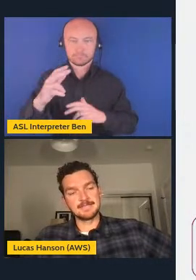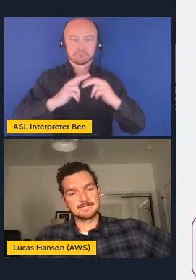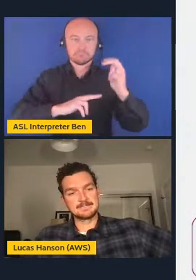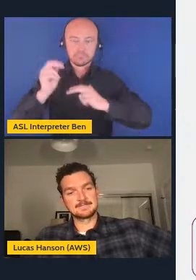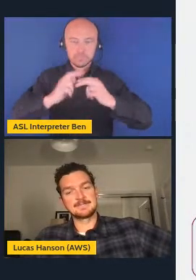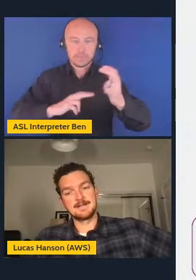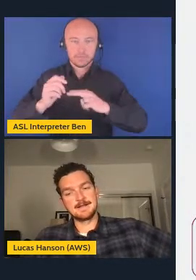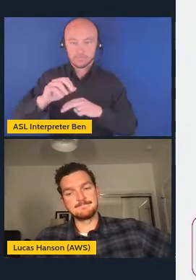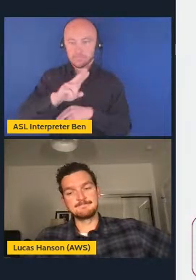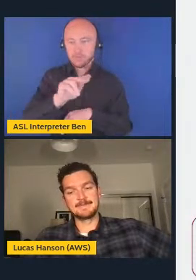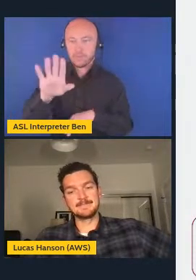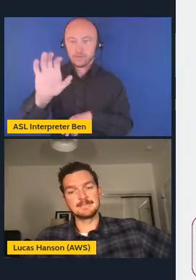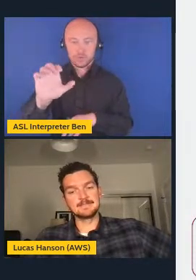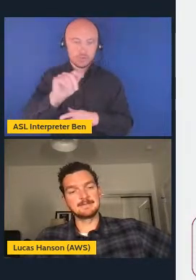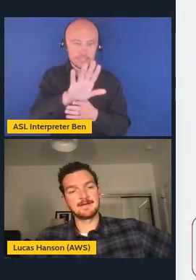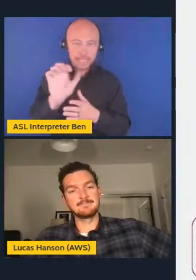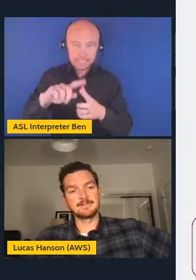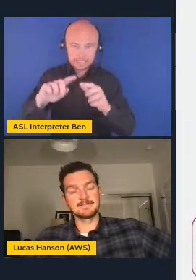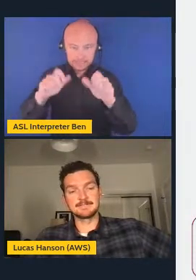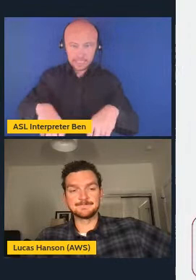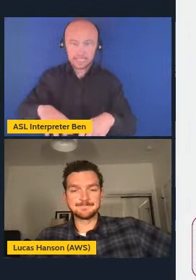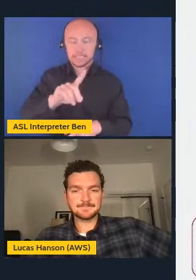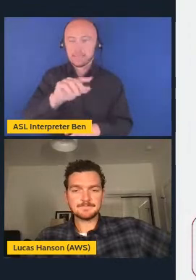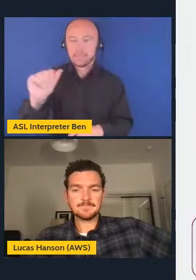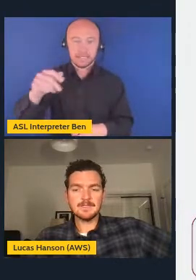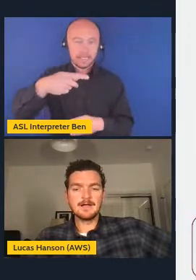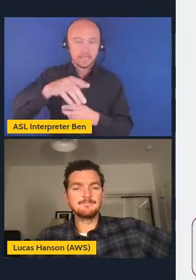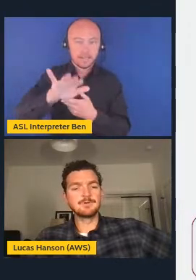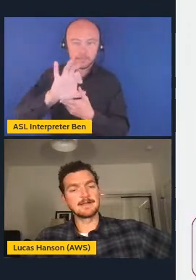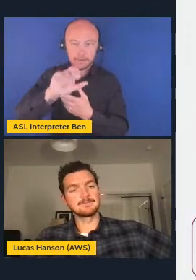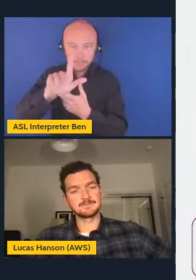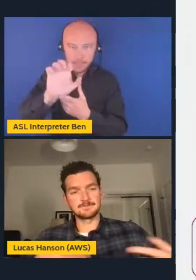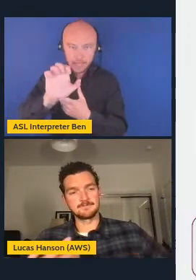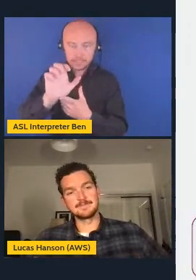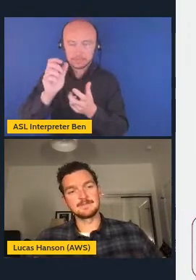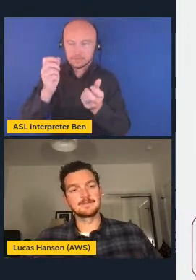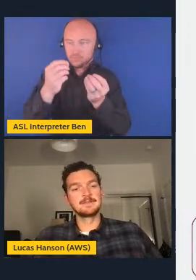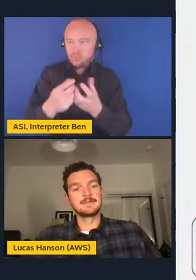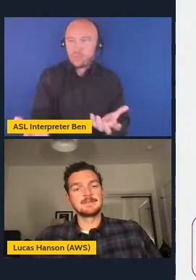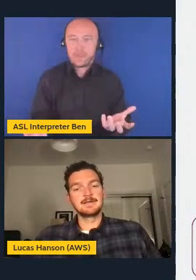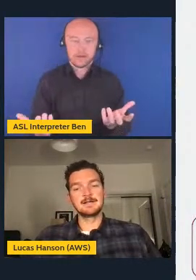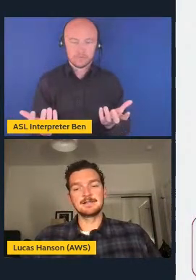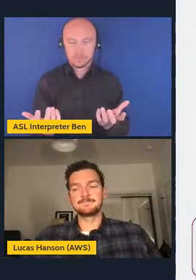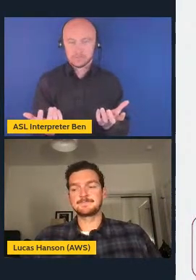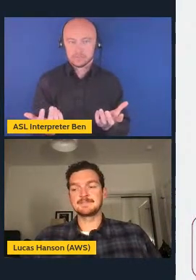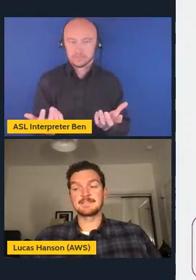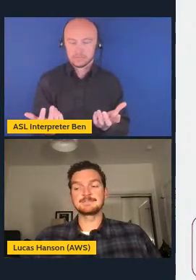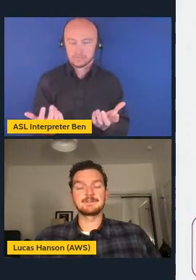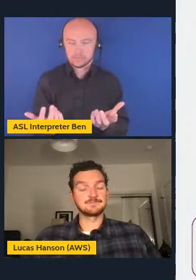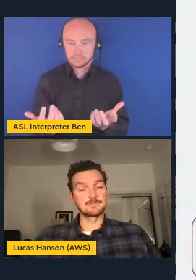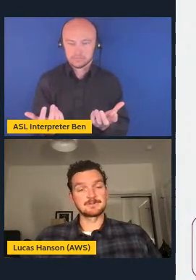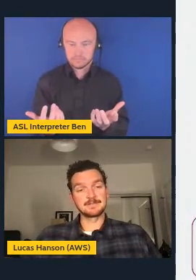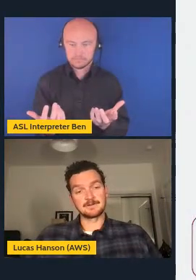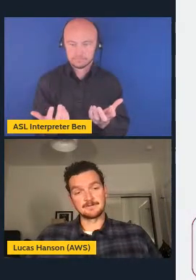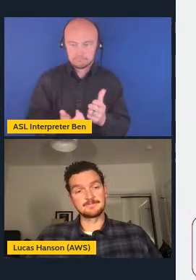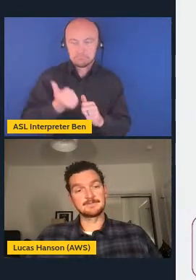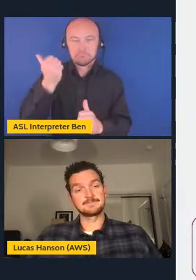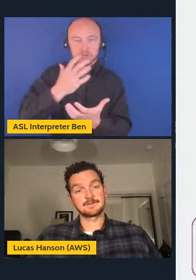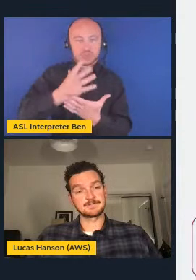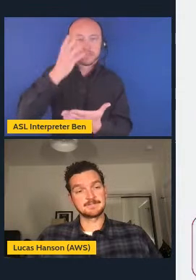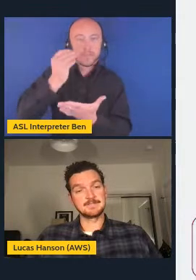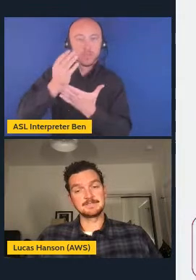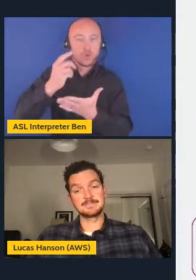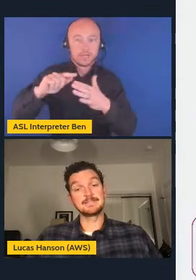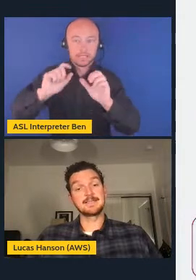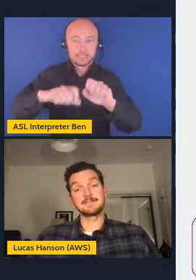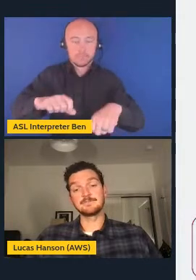use cases and data pipelines without sort of the as much of a learning curve as far